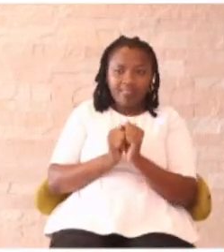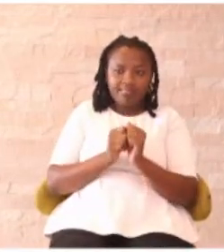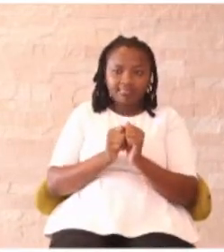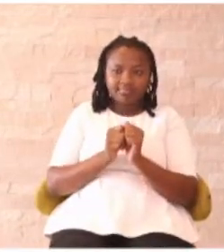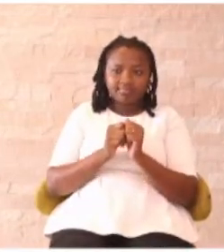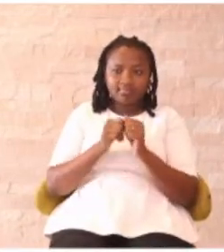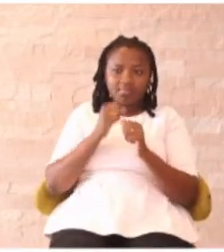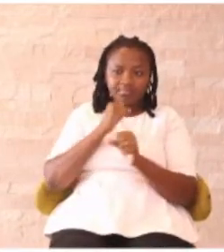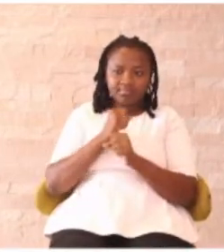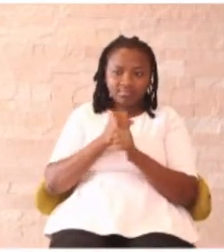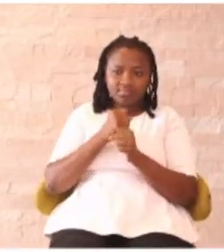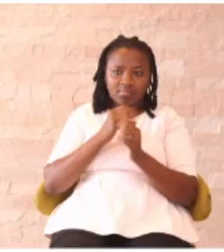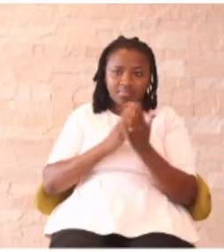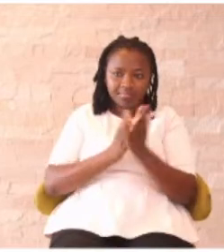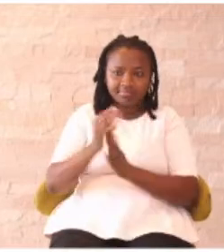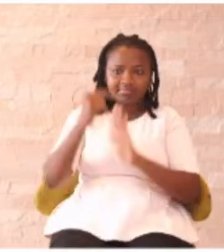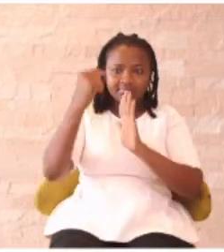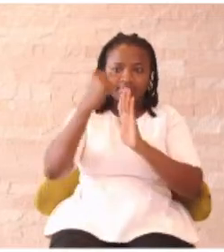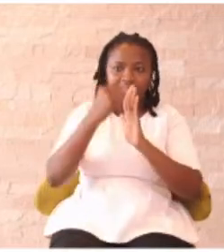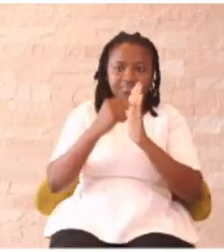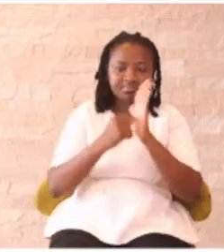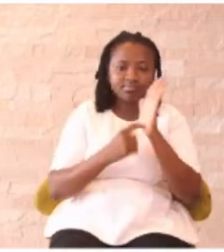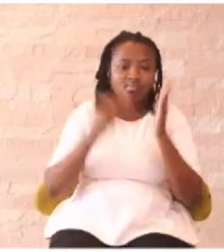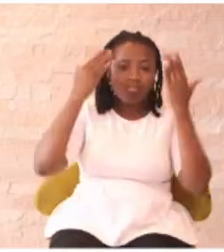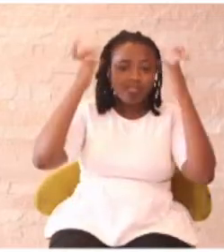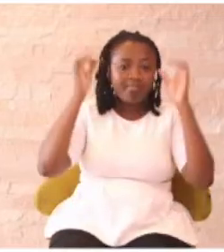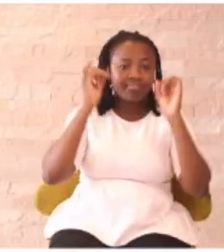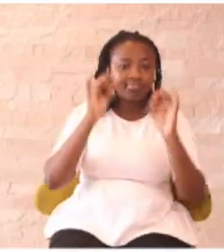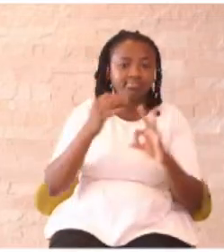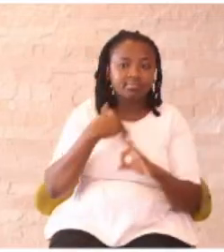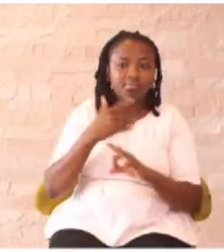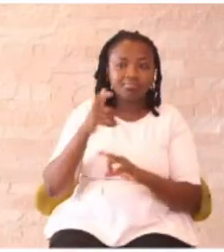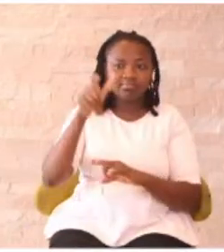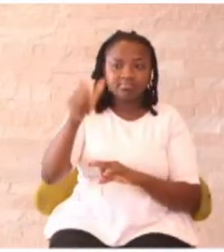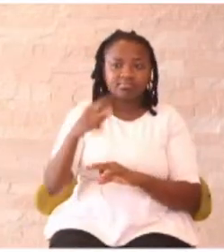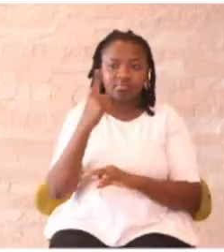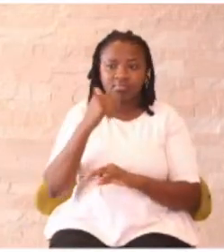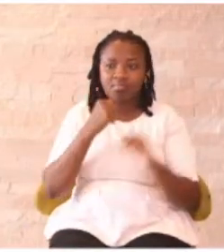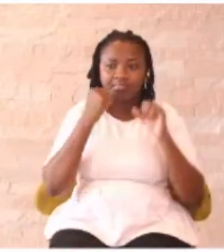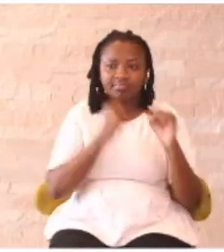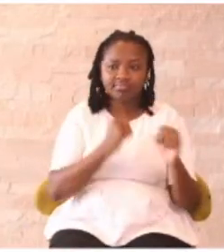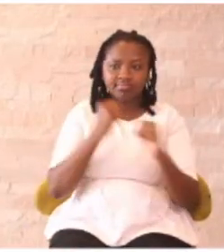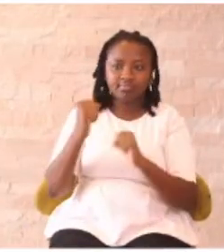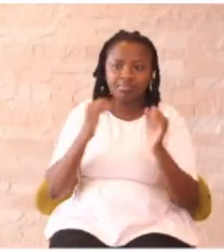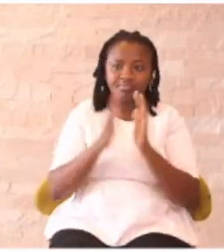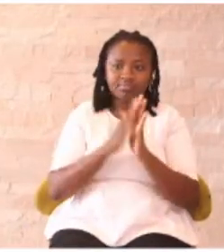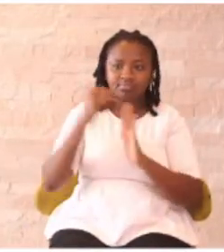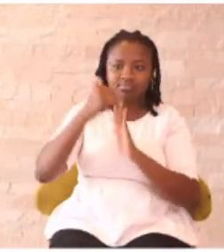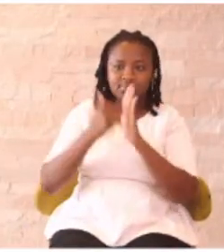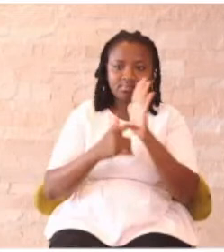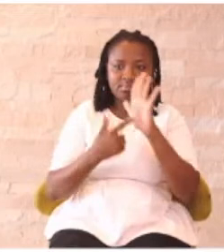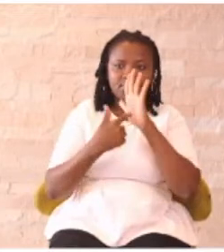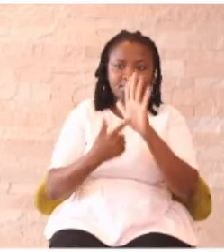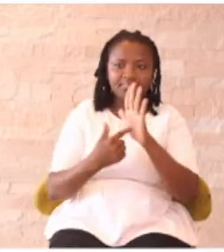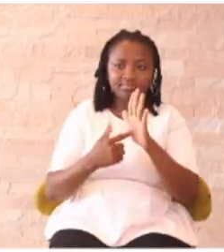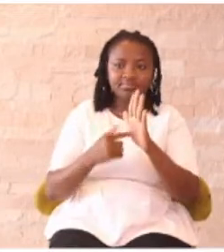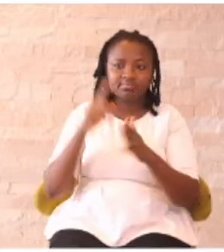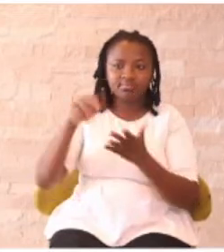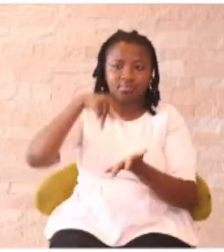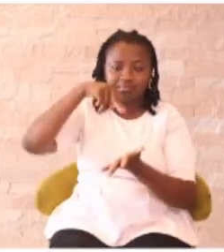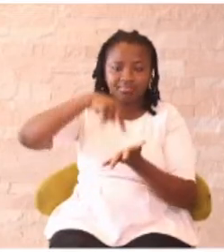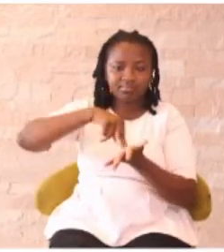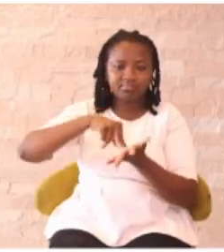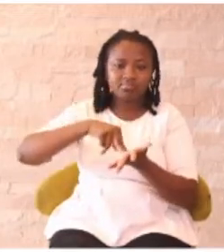if I have someone here who has really struggled with protocol, like when you're standing before people,